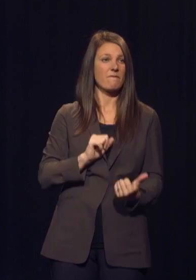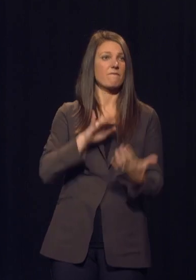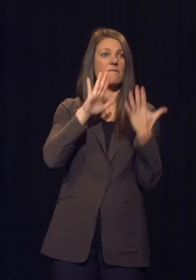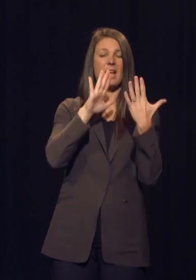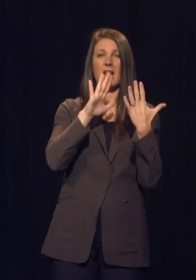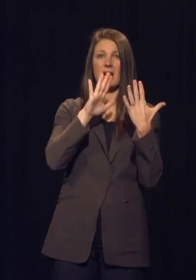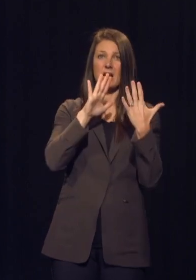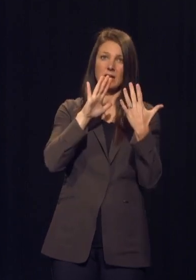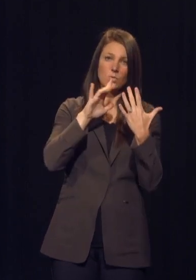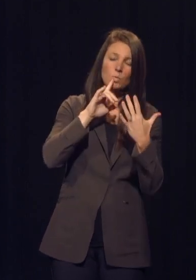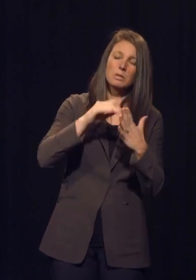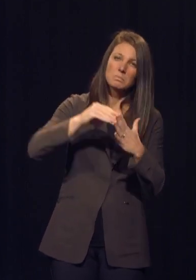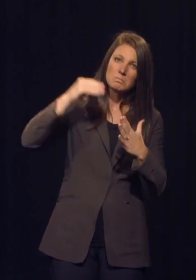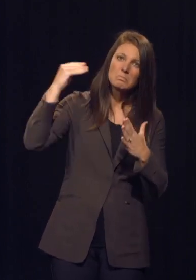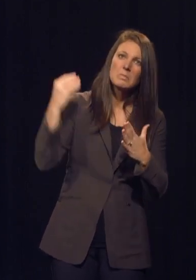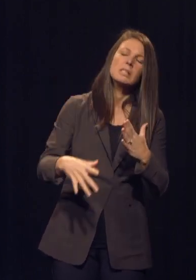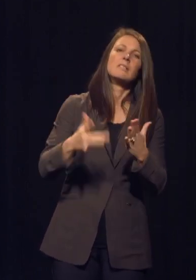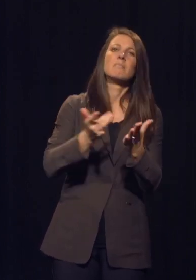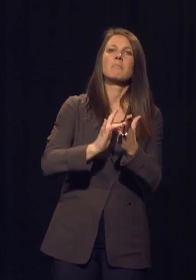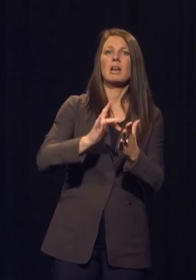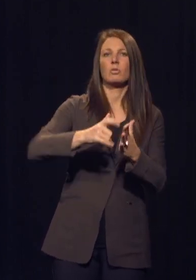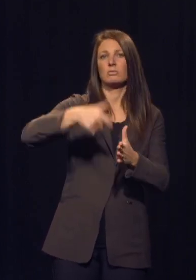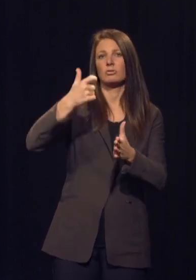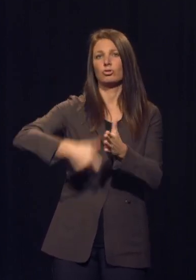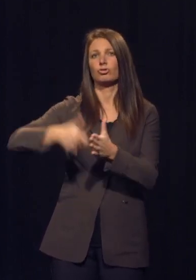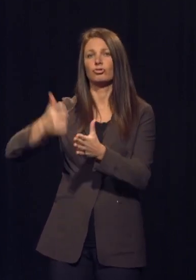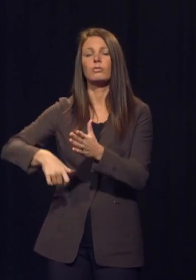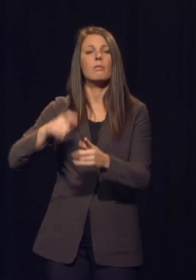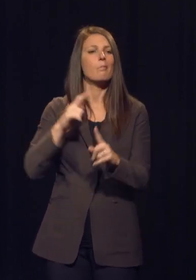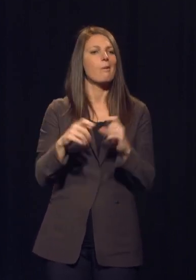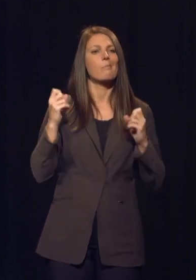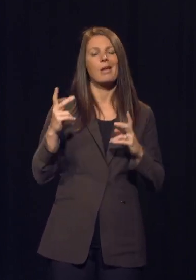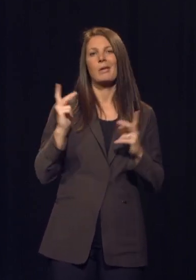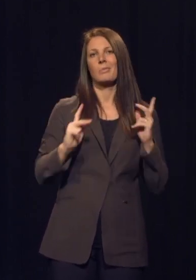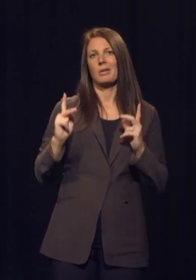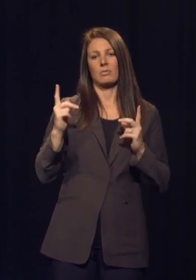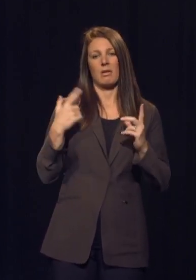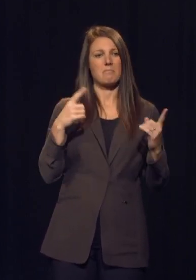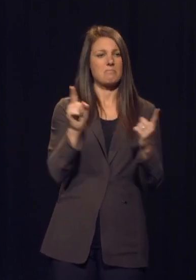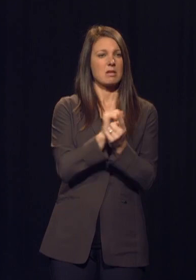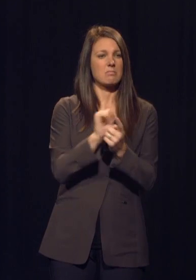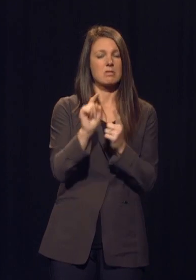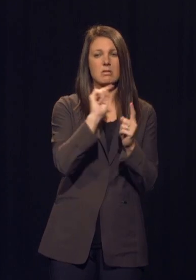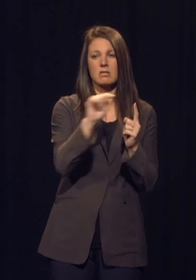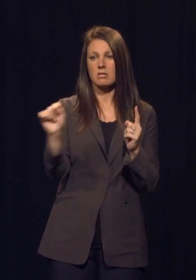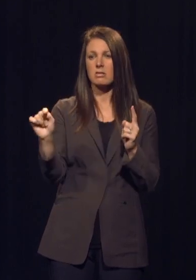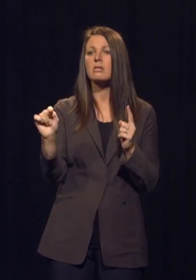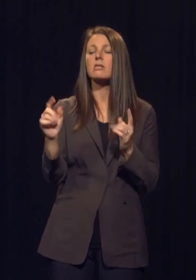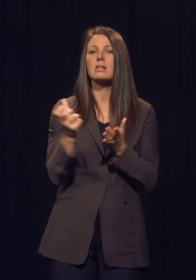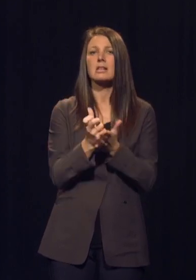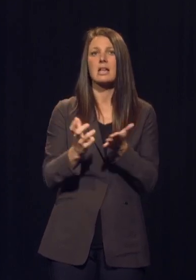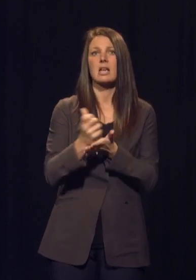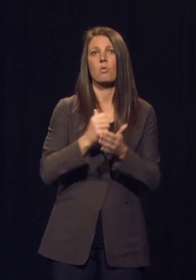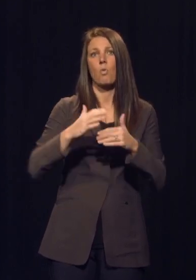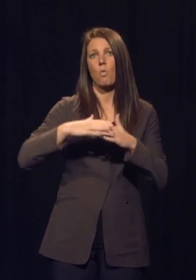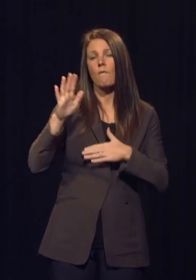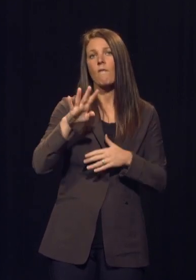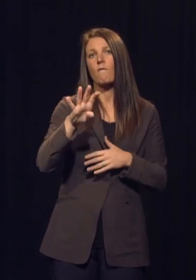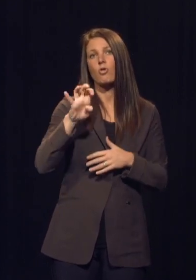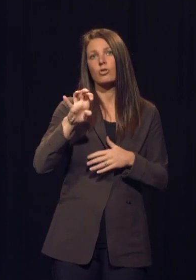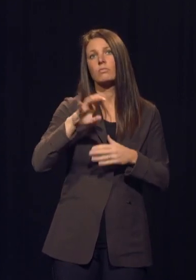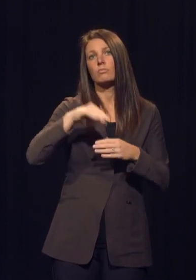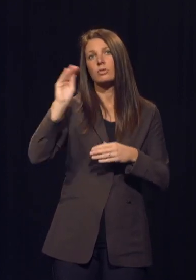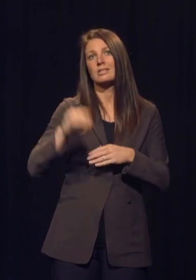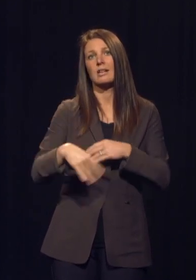medical expenses. Several consumers that I've met with that have incomes over the 400% of the federal